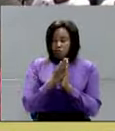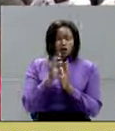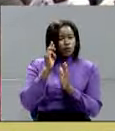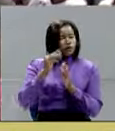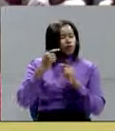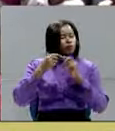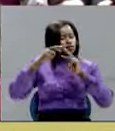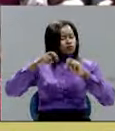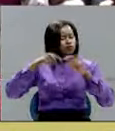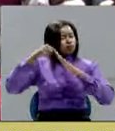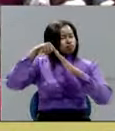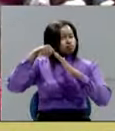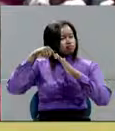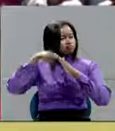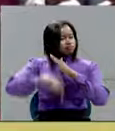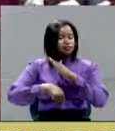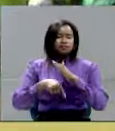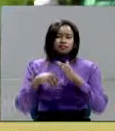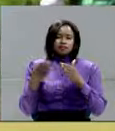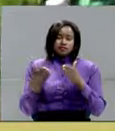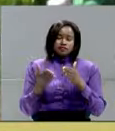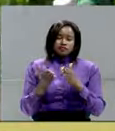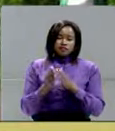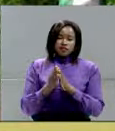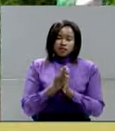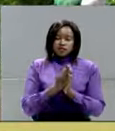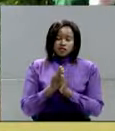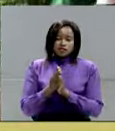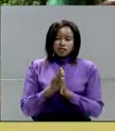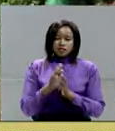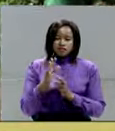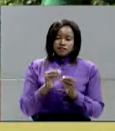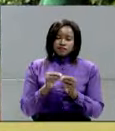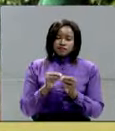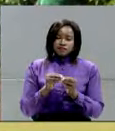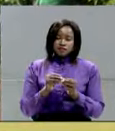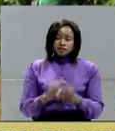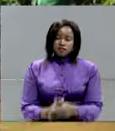of this in detail. Henry Okurut, UBC.